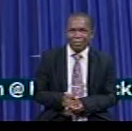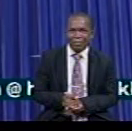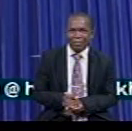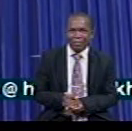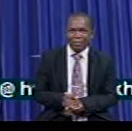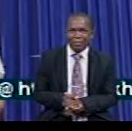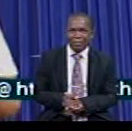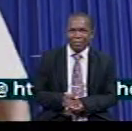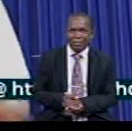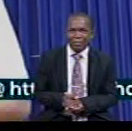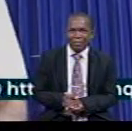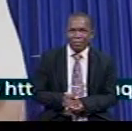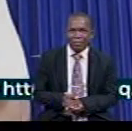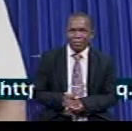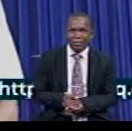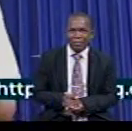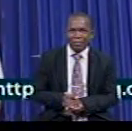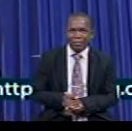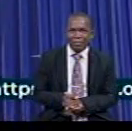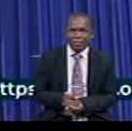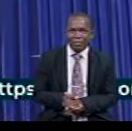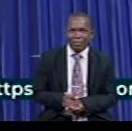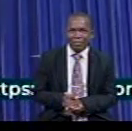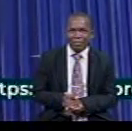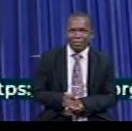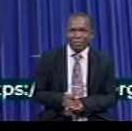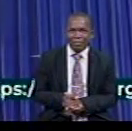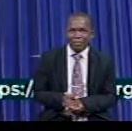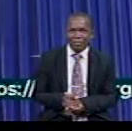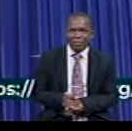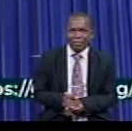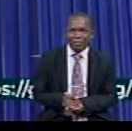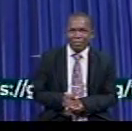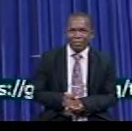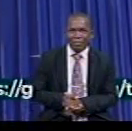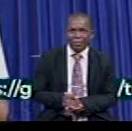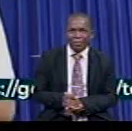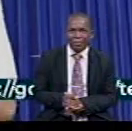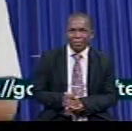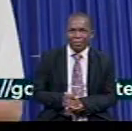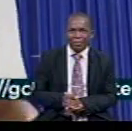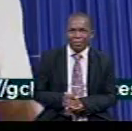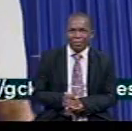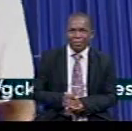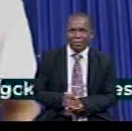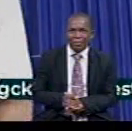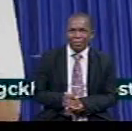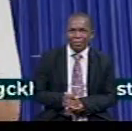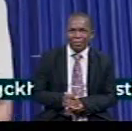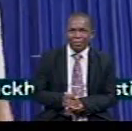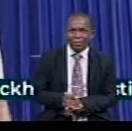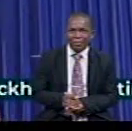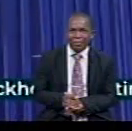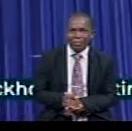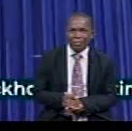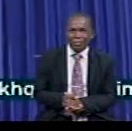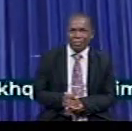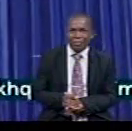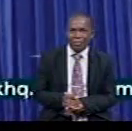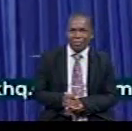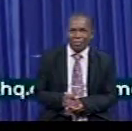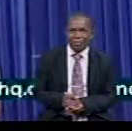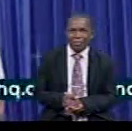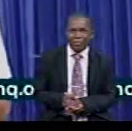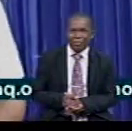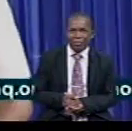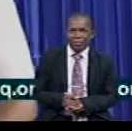fu na ma me nyan ni je me wo ha santam ti me ko e ka cha me wo se urade e bra ne dos sa na be ye de ji me kwa firi me sem na me kwa ji ma ho me e fi se me nim se me